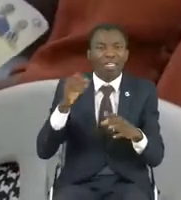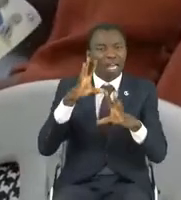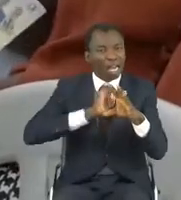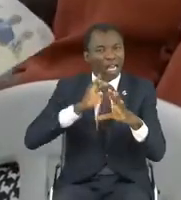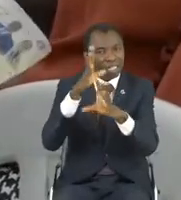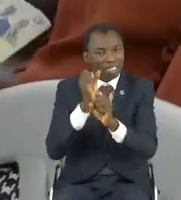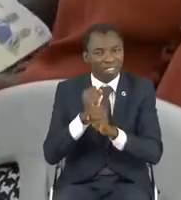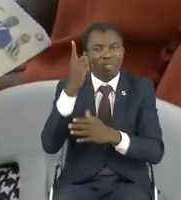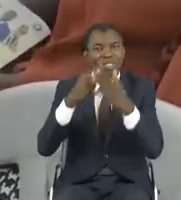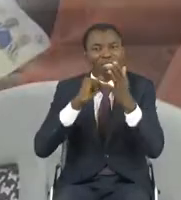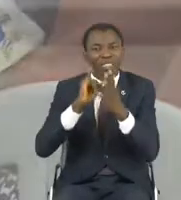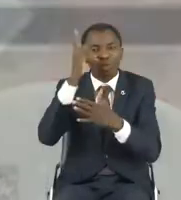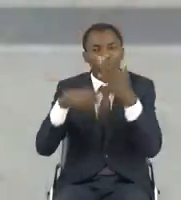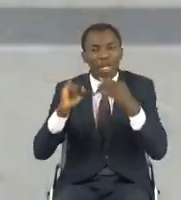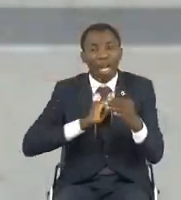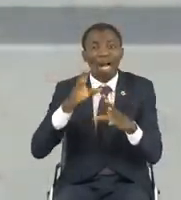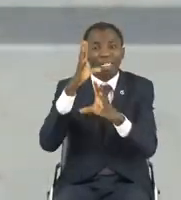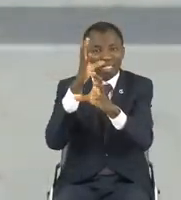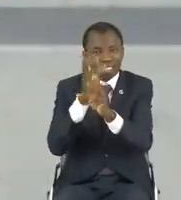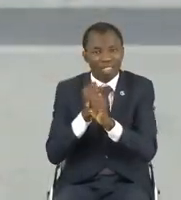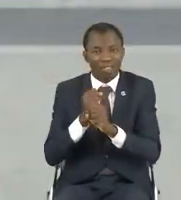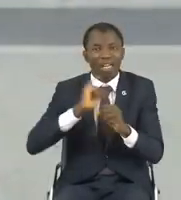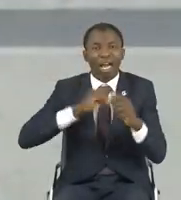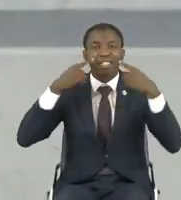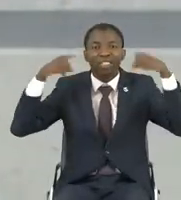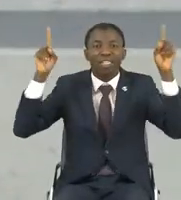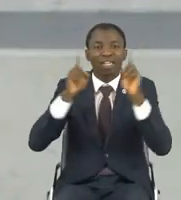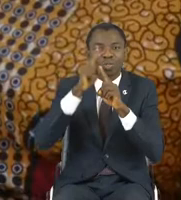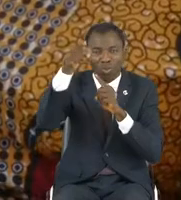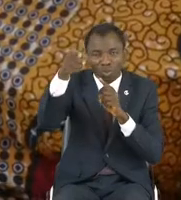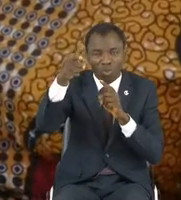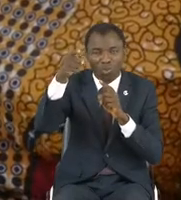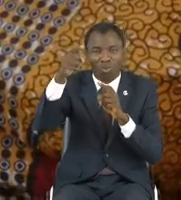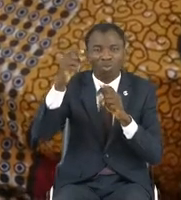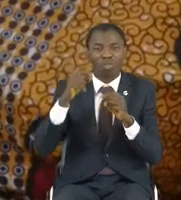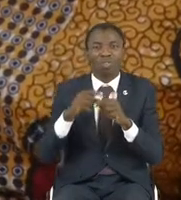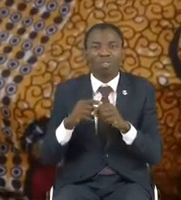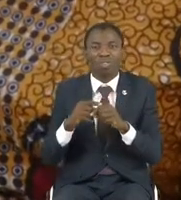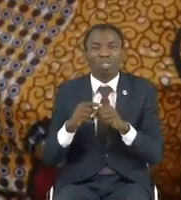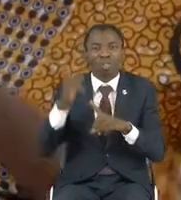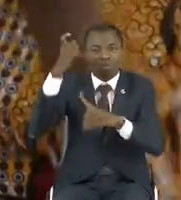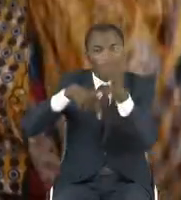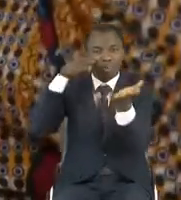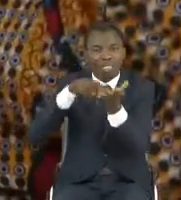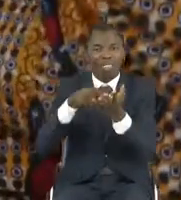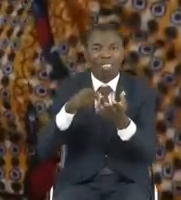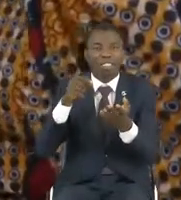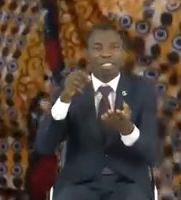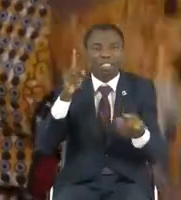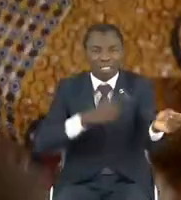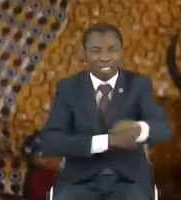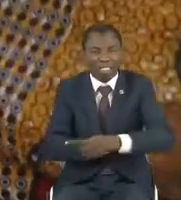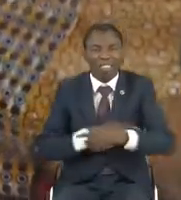I receive, I now declare unto you. Amen. From this day, this sunny